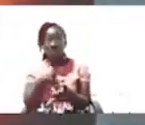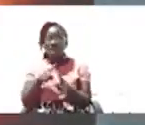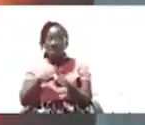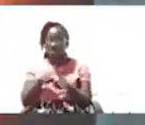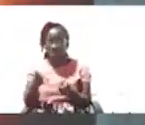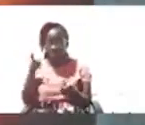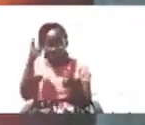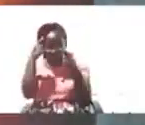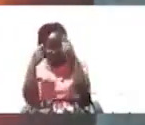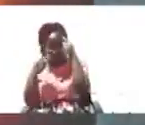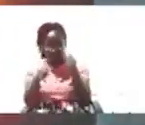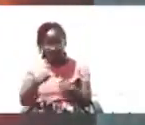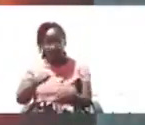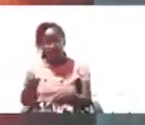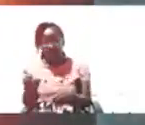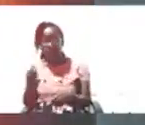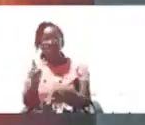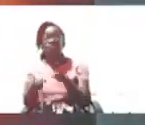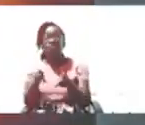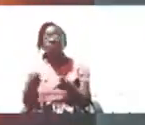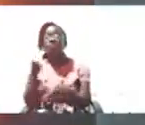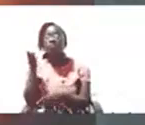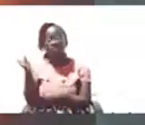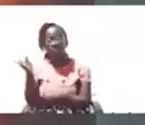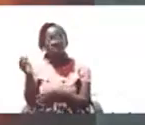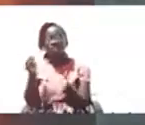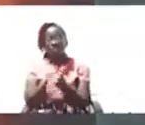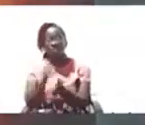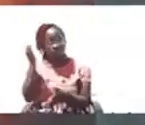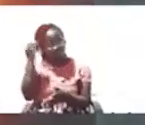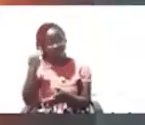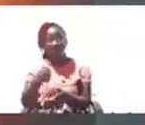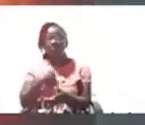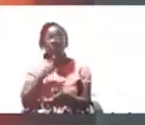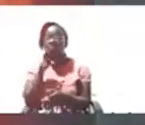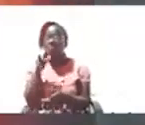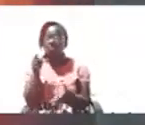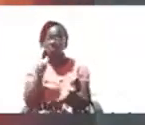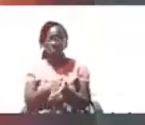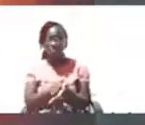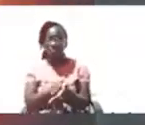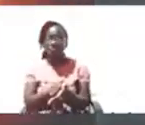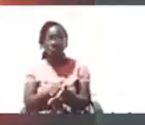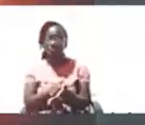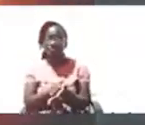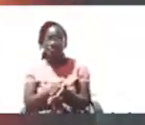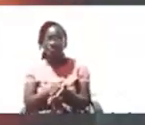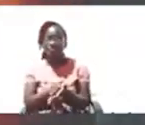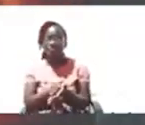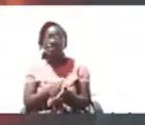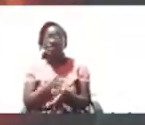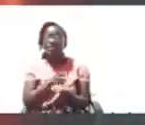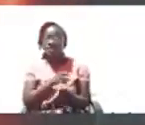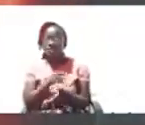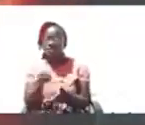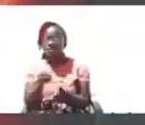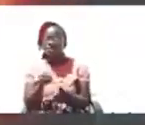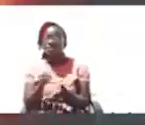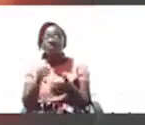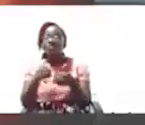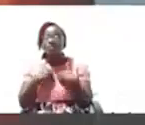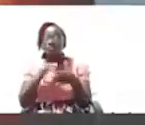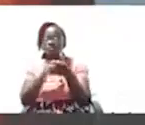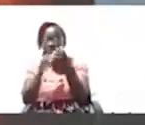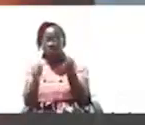ho no nti na me kan sa na wagie di se wona